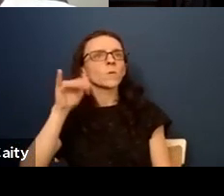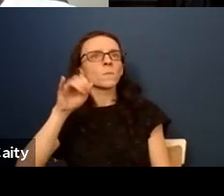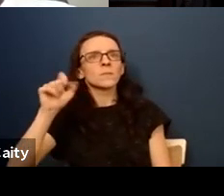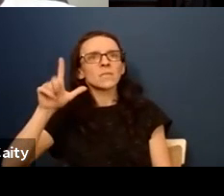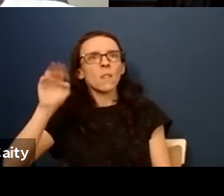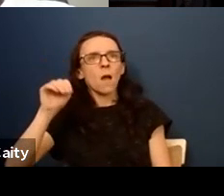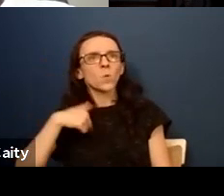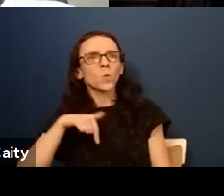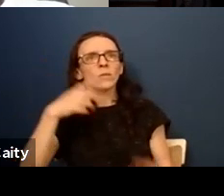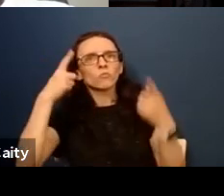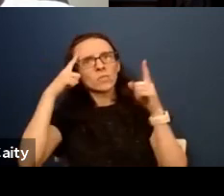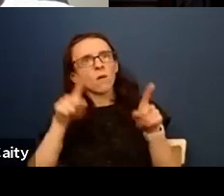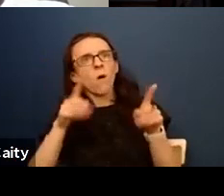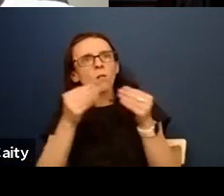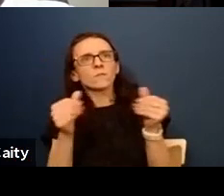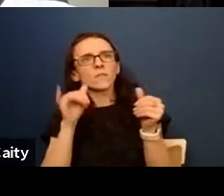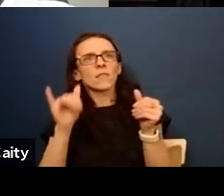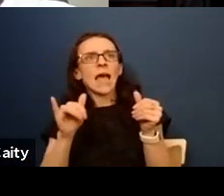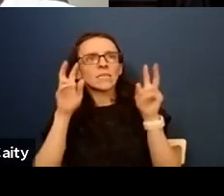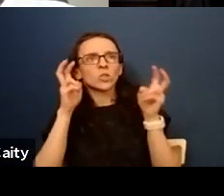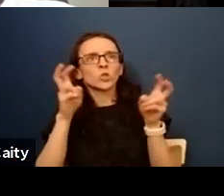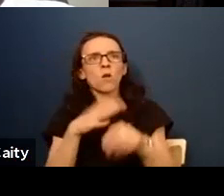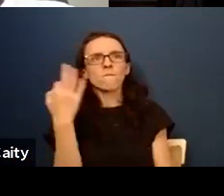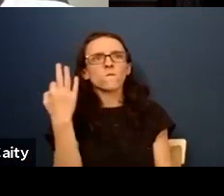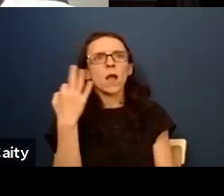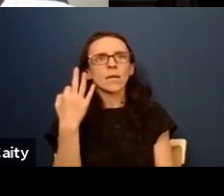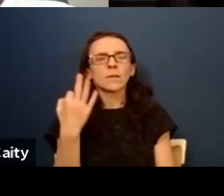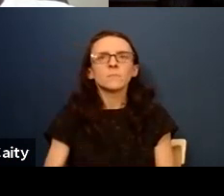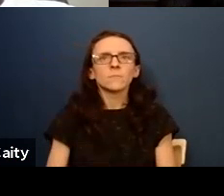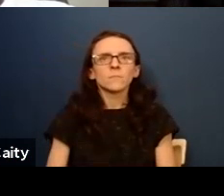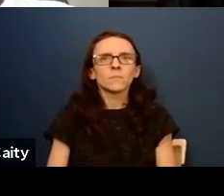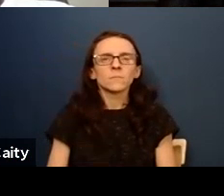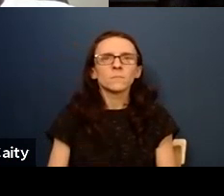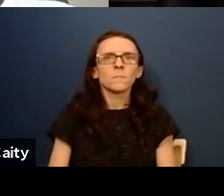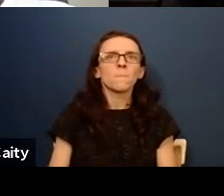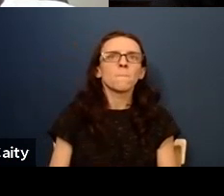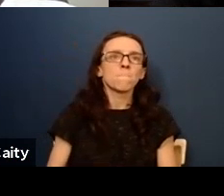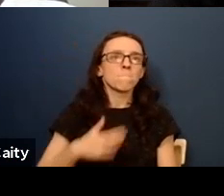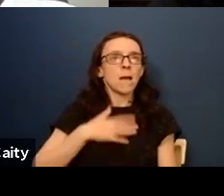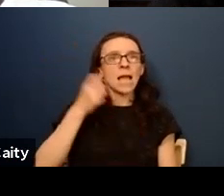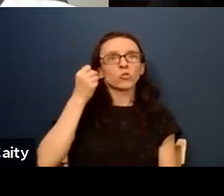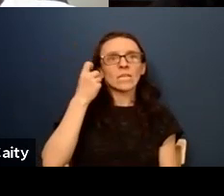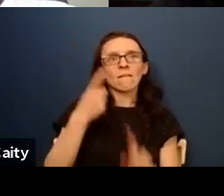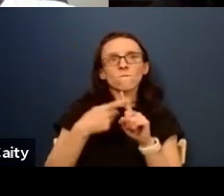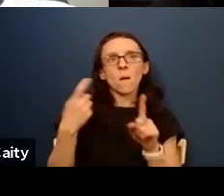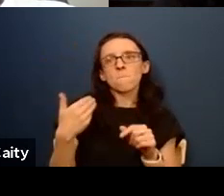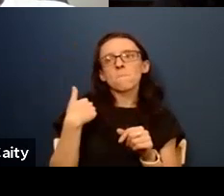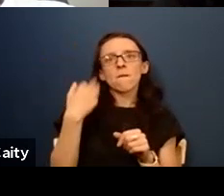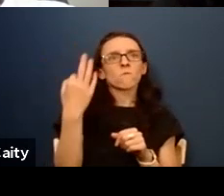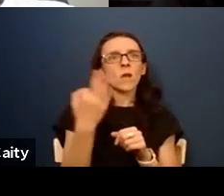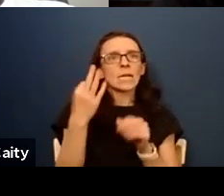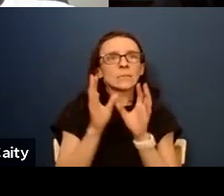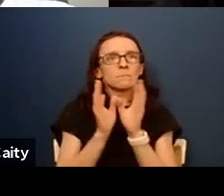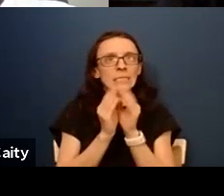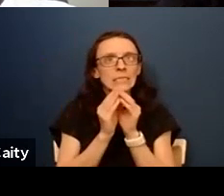resolved this matter on Friday. So as I understand it, coming out of Friday's meeting,